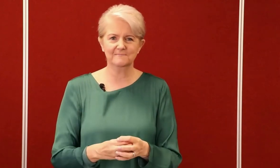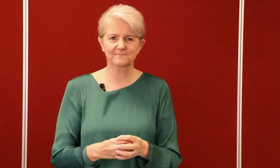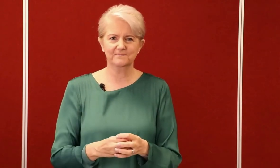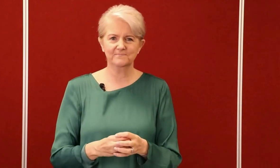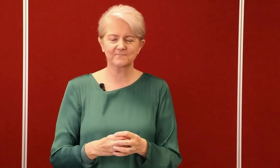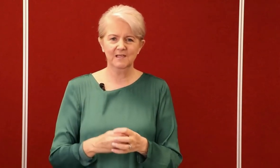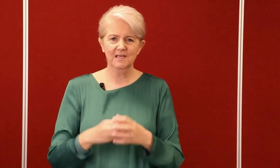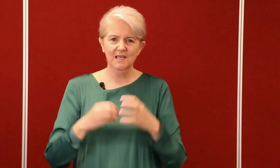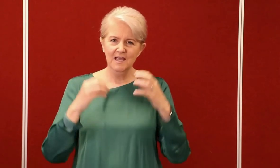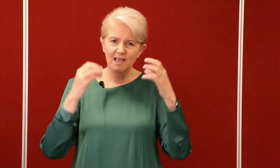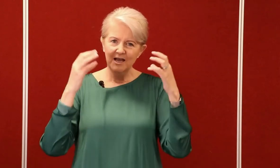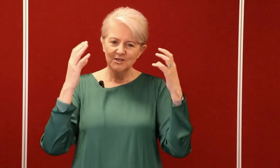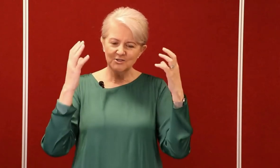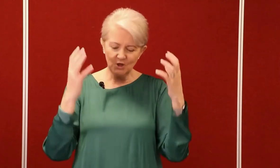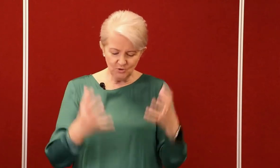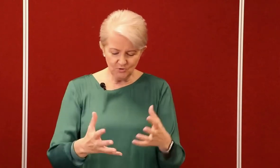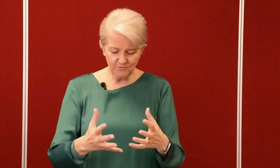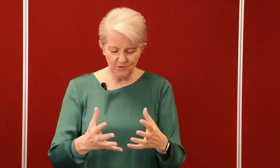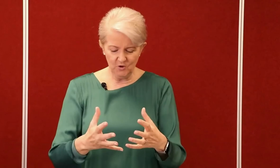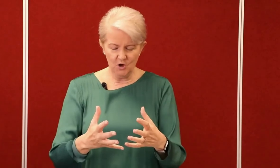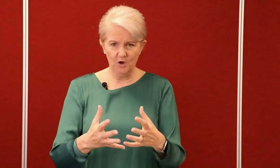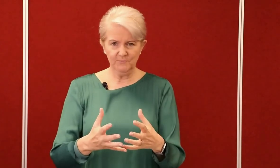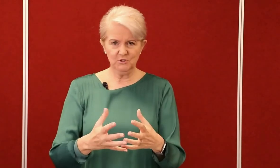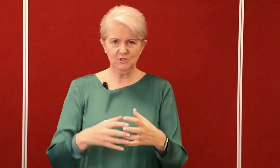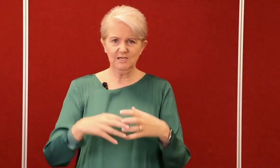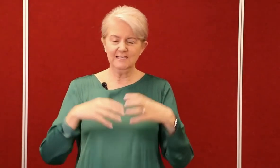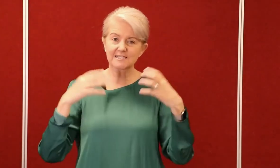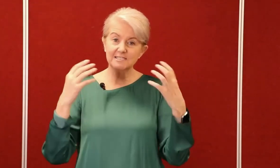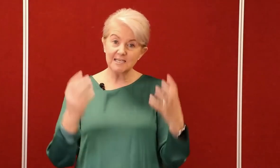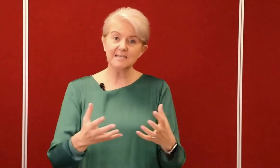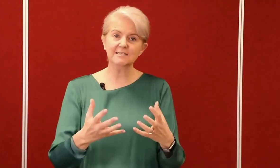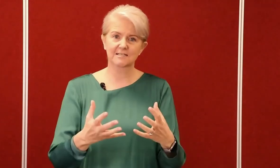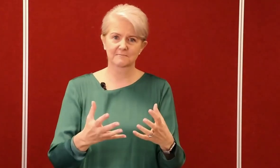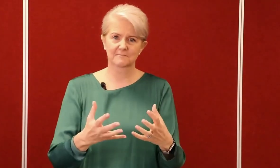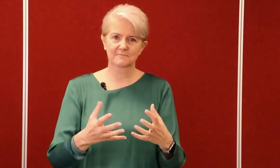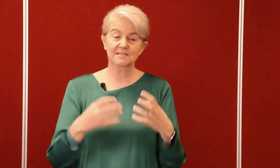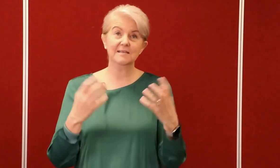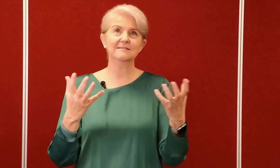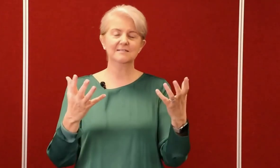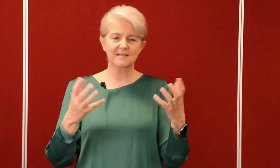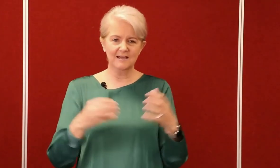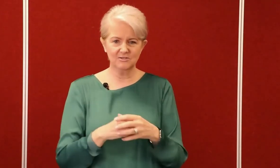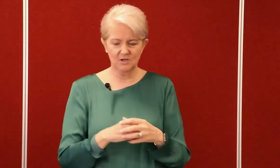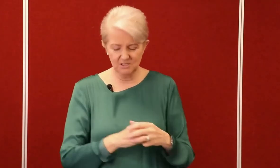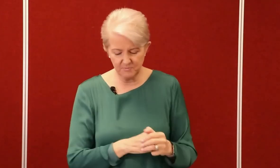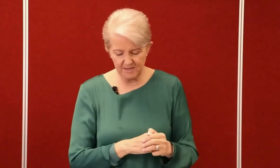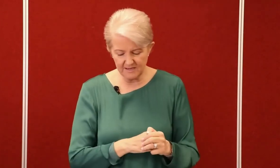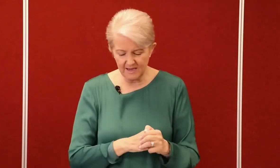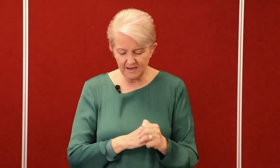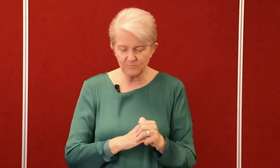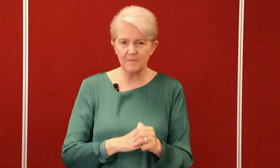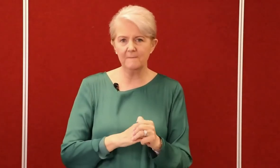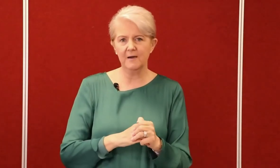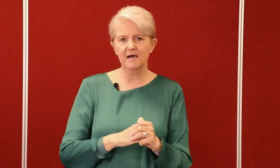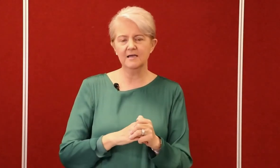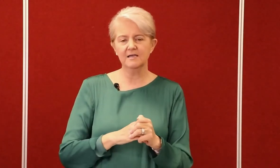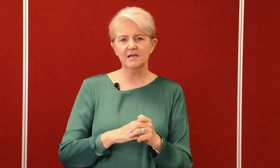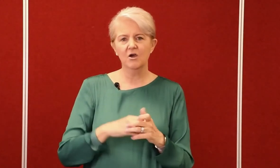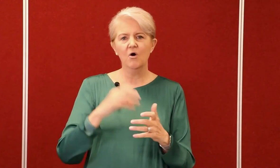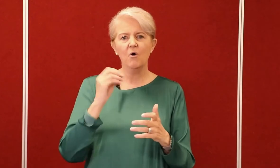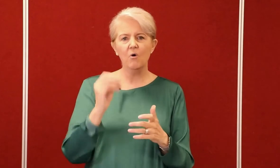present. So look for opportunities, seize them, seize the day, so to speak. And